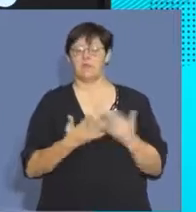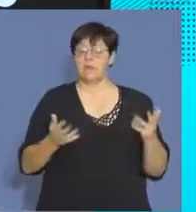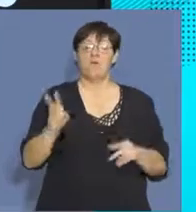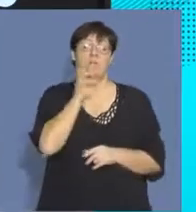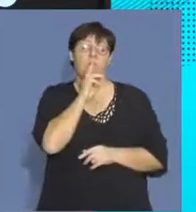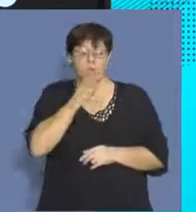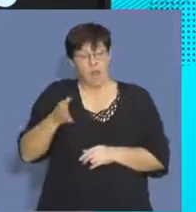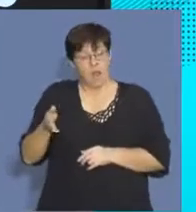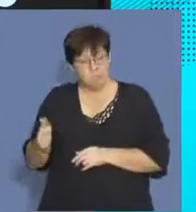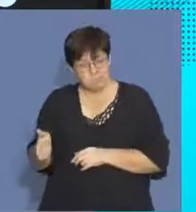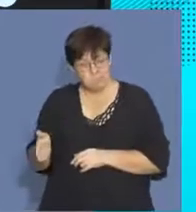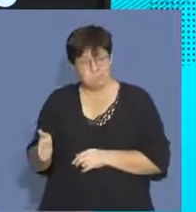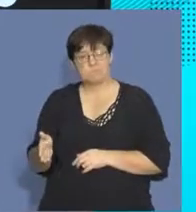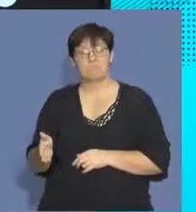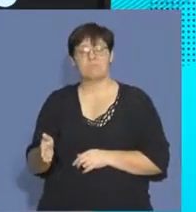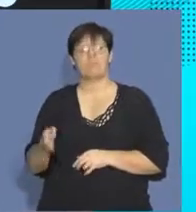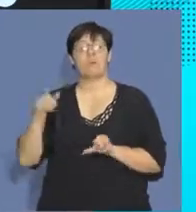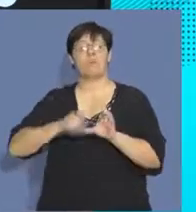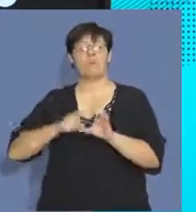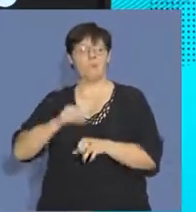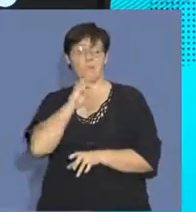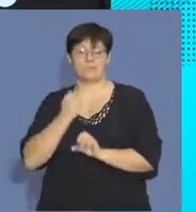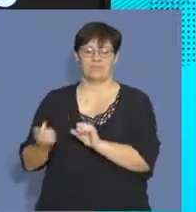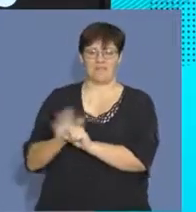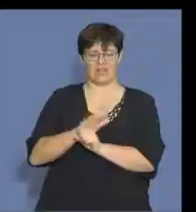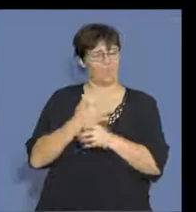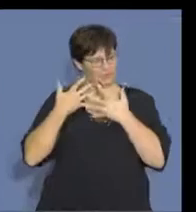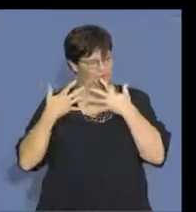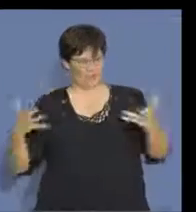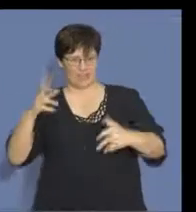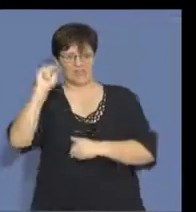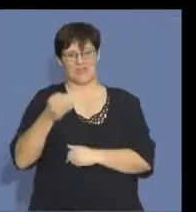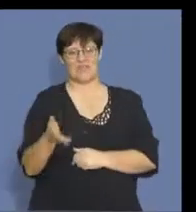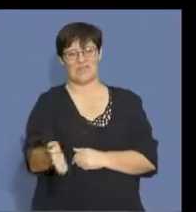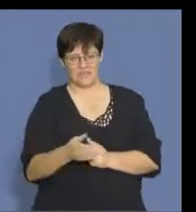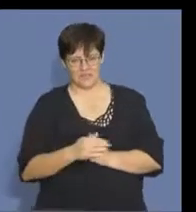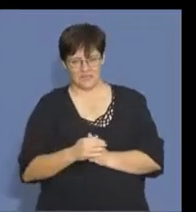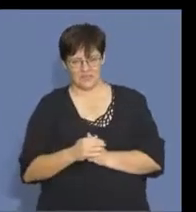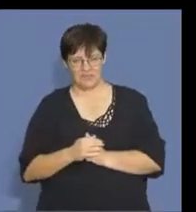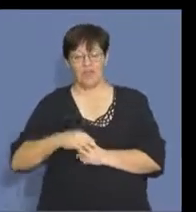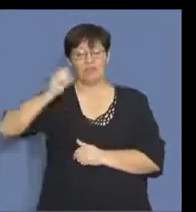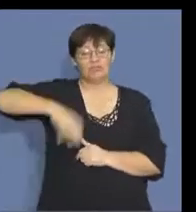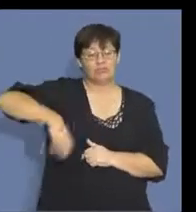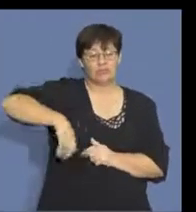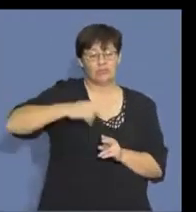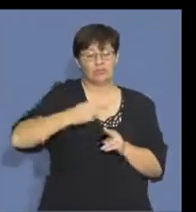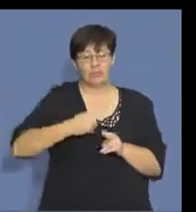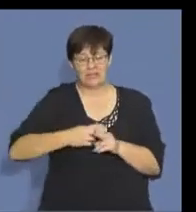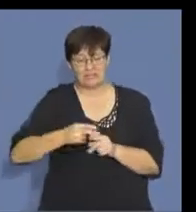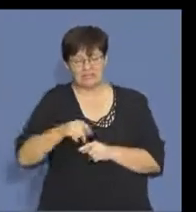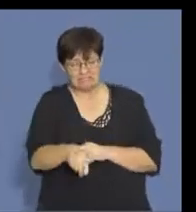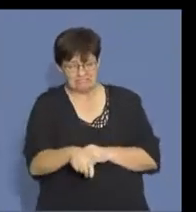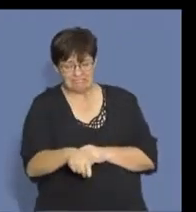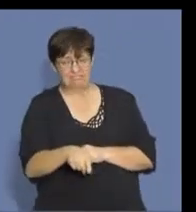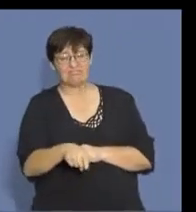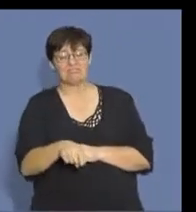water, it's going to affect the quality of the water. We also recognize that sewage contains high amounts of nitrates,